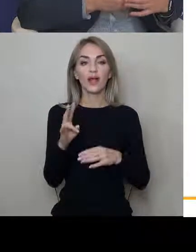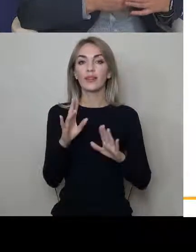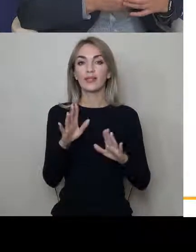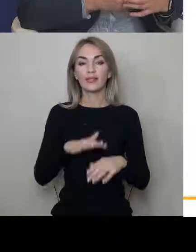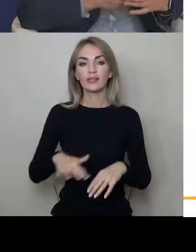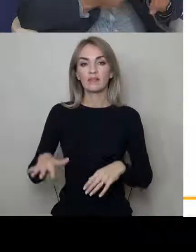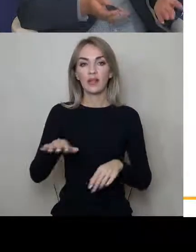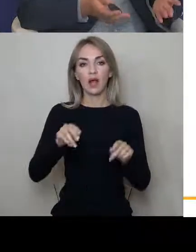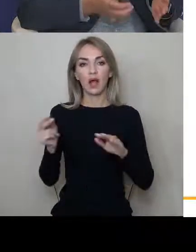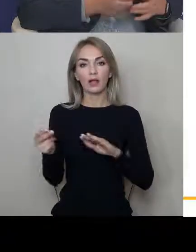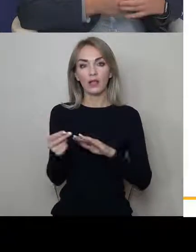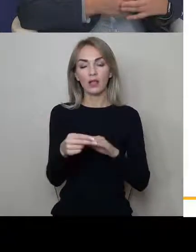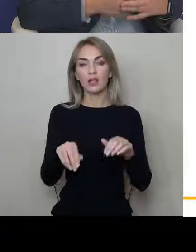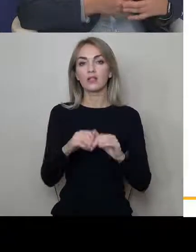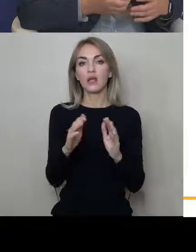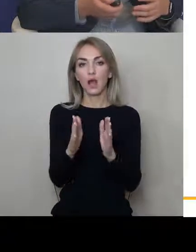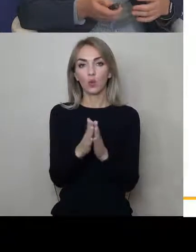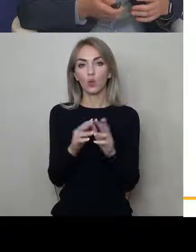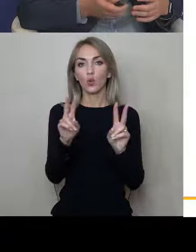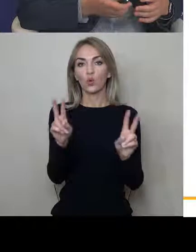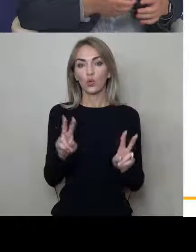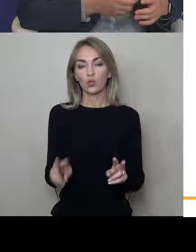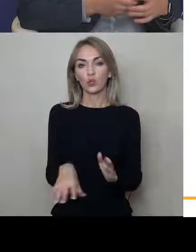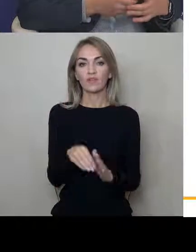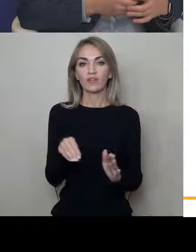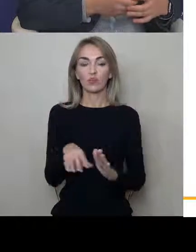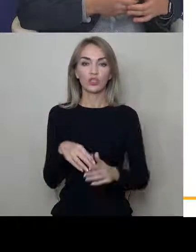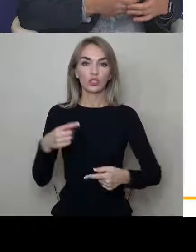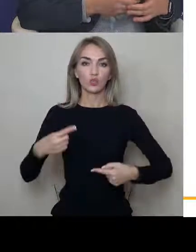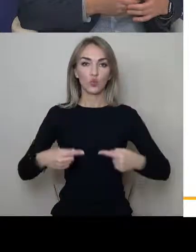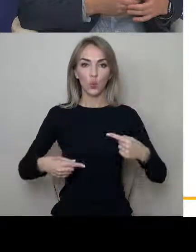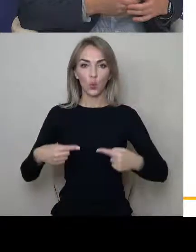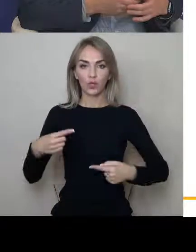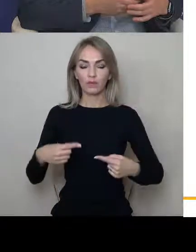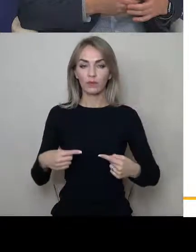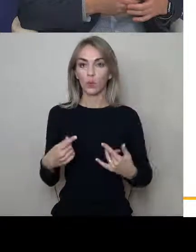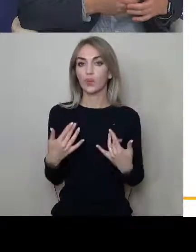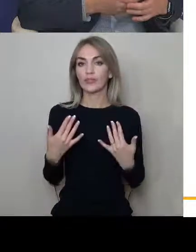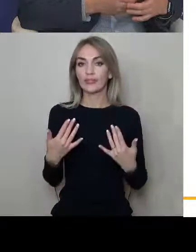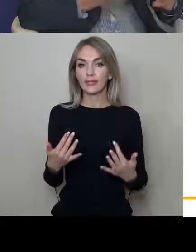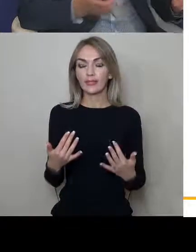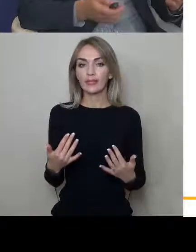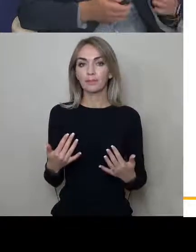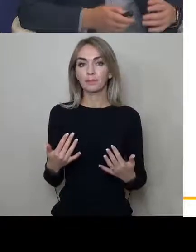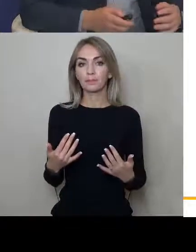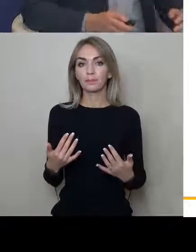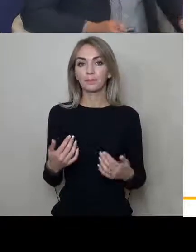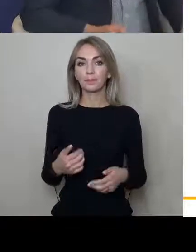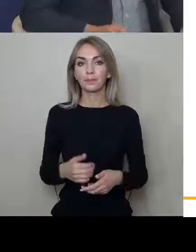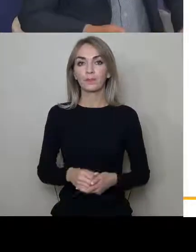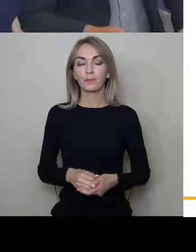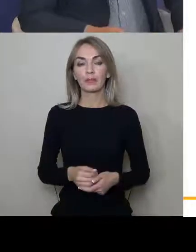not only about campaigning, but generally speaking, when it comes to the election disputes,